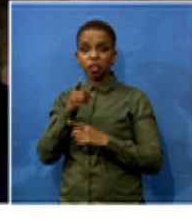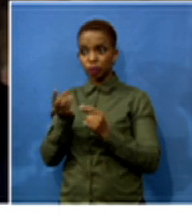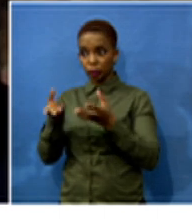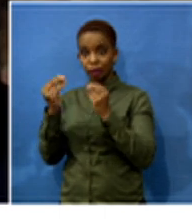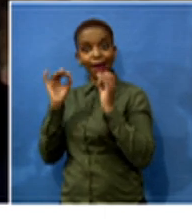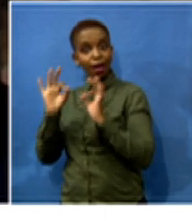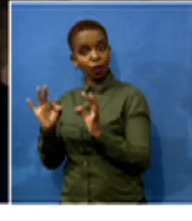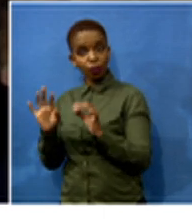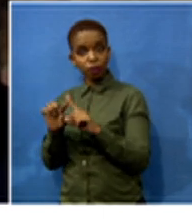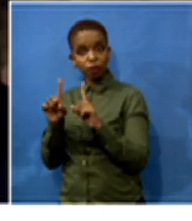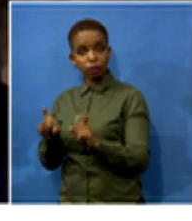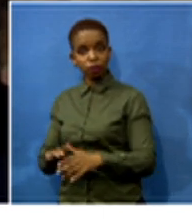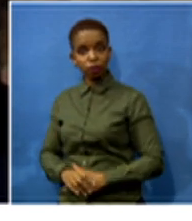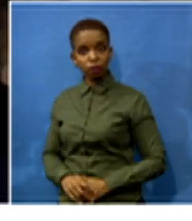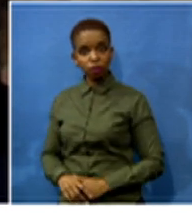gather?